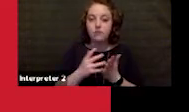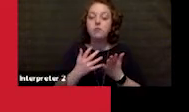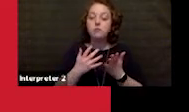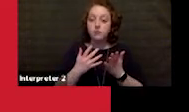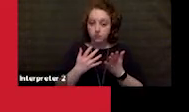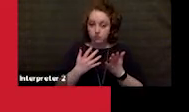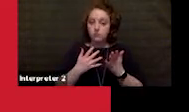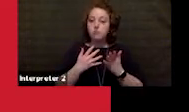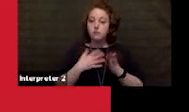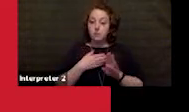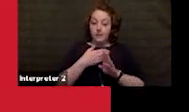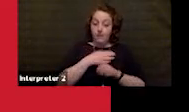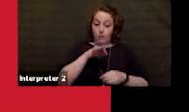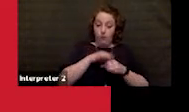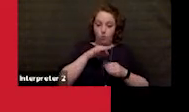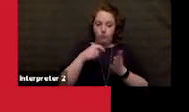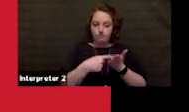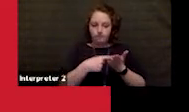the discussion. So,